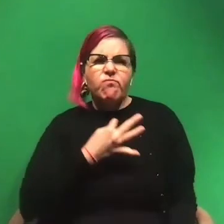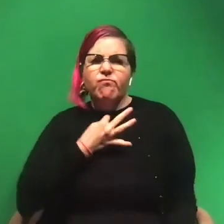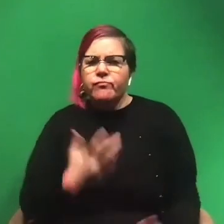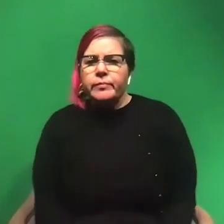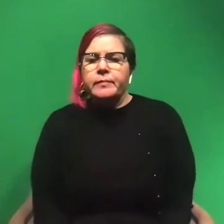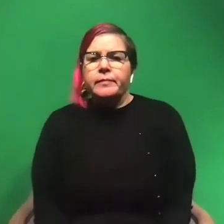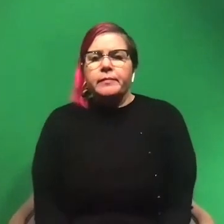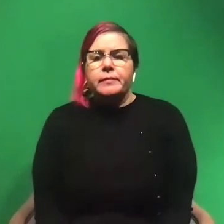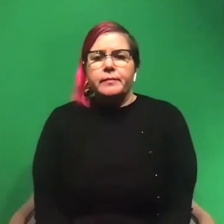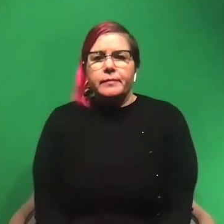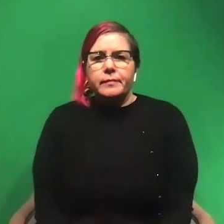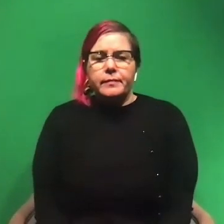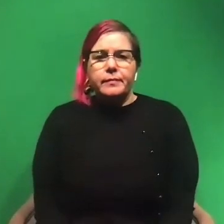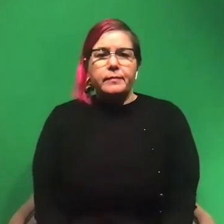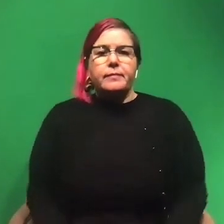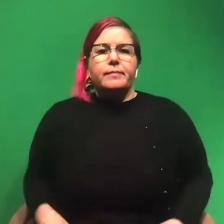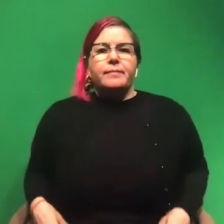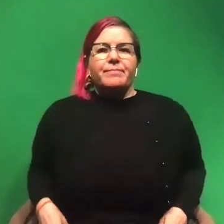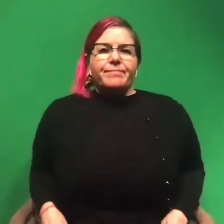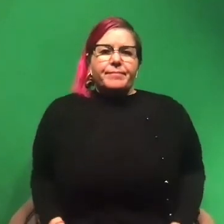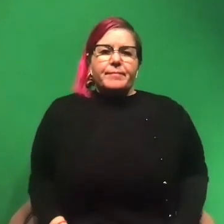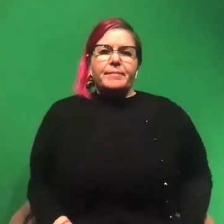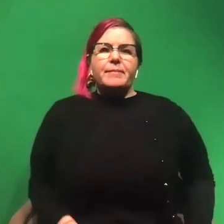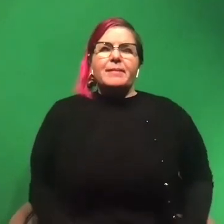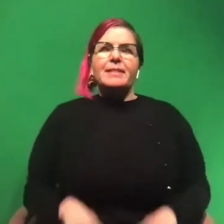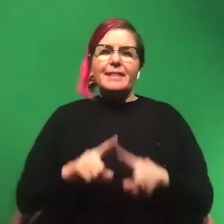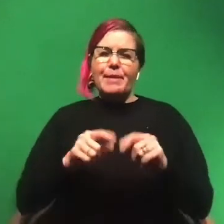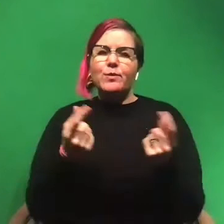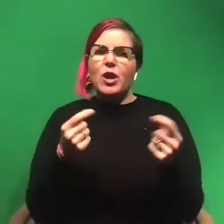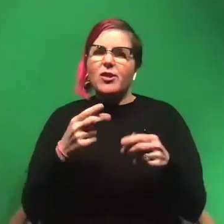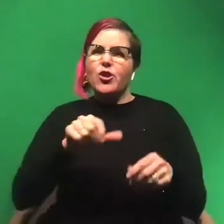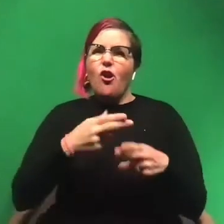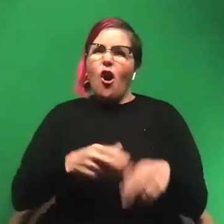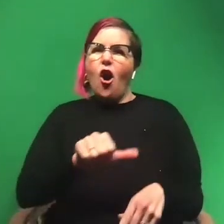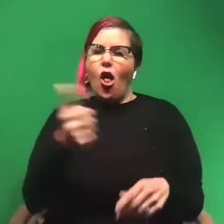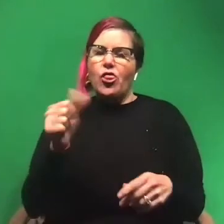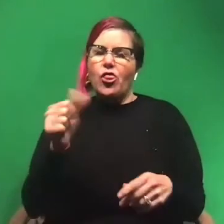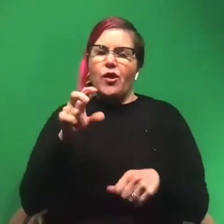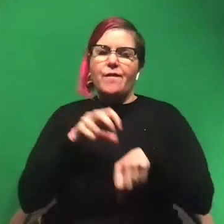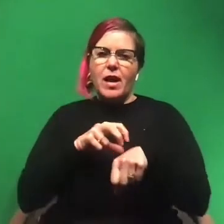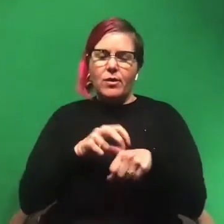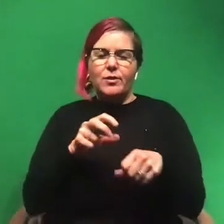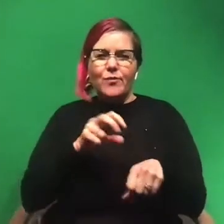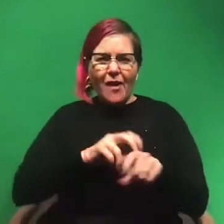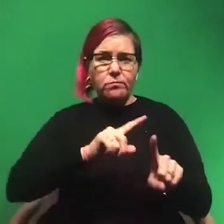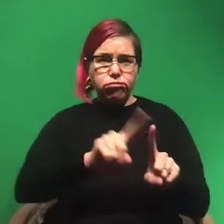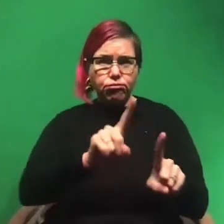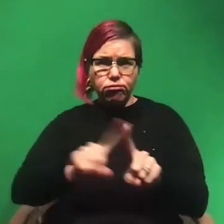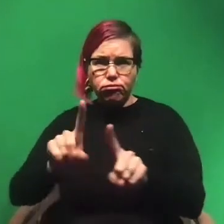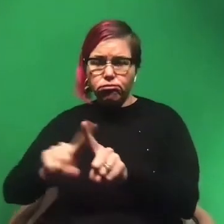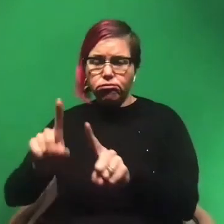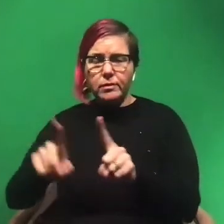9. Depends on what other viruses mean, right? There's a lot of viruses just come in every single flavor. If you can think